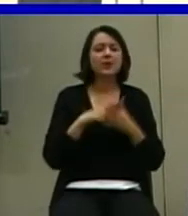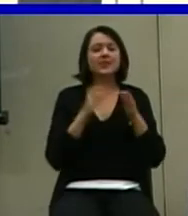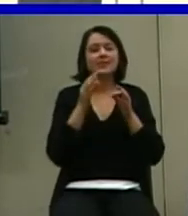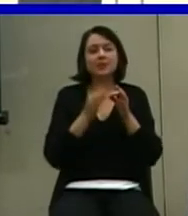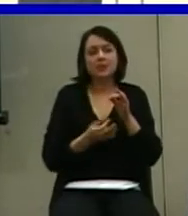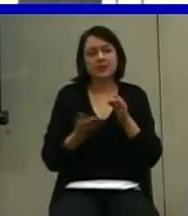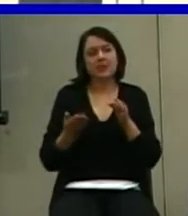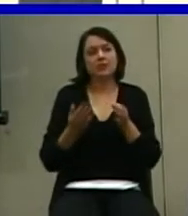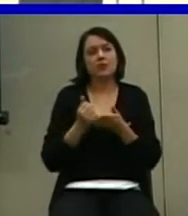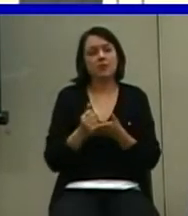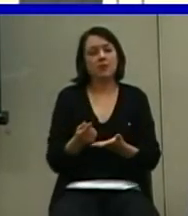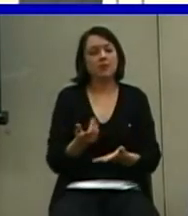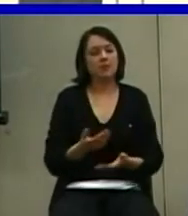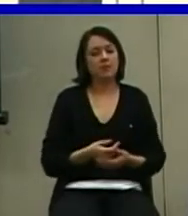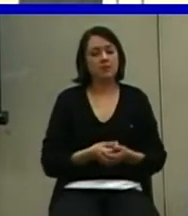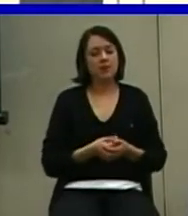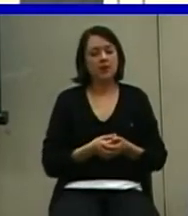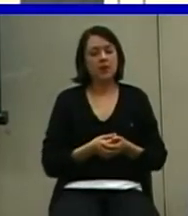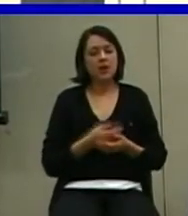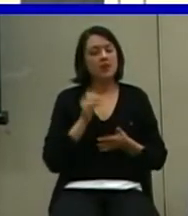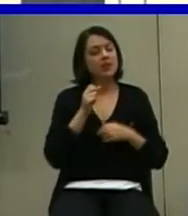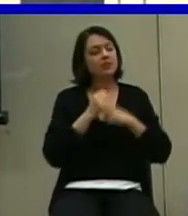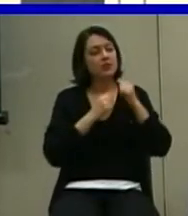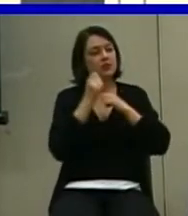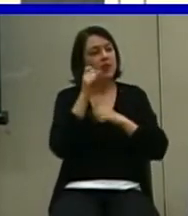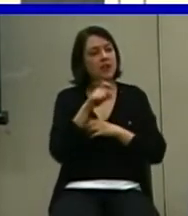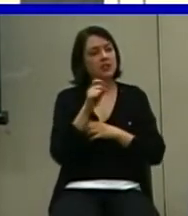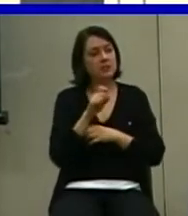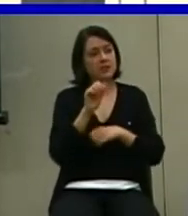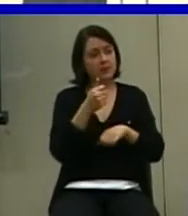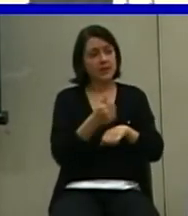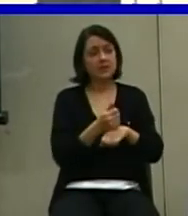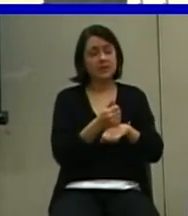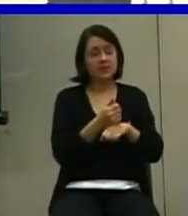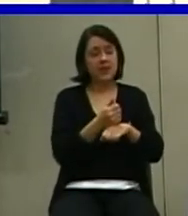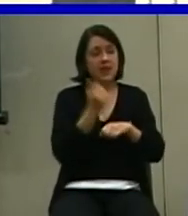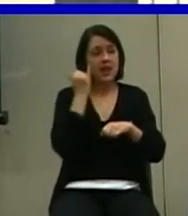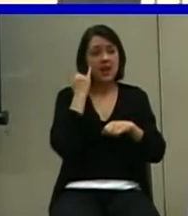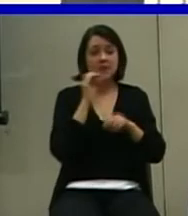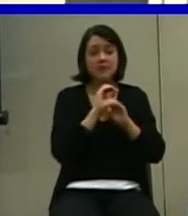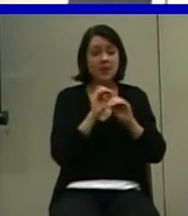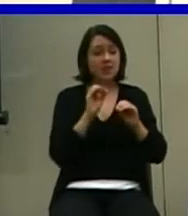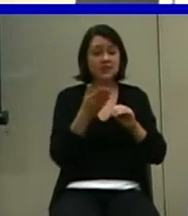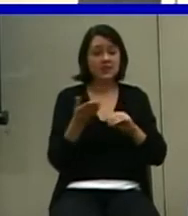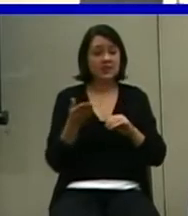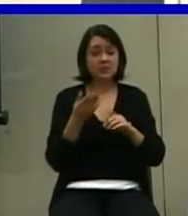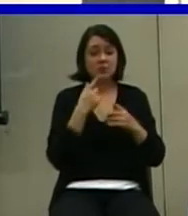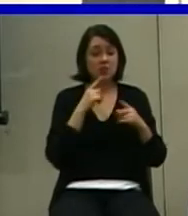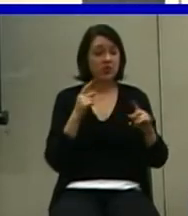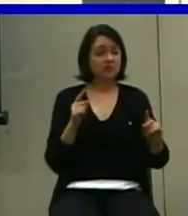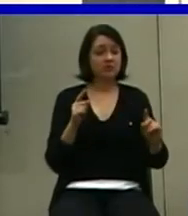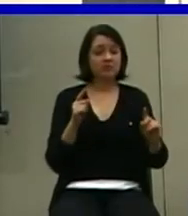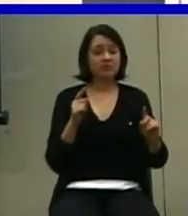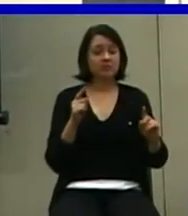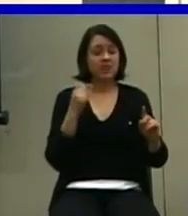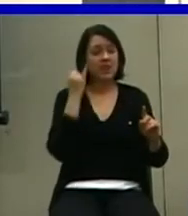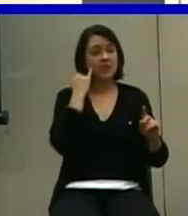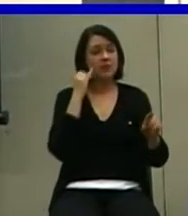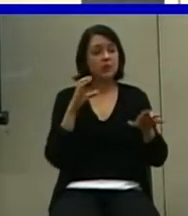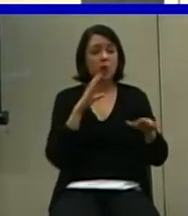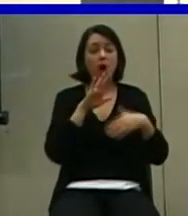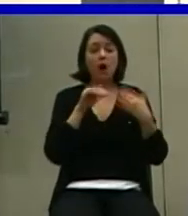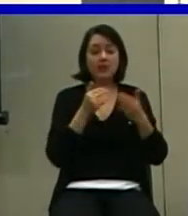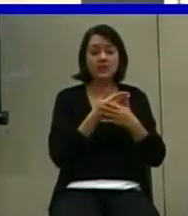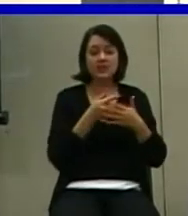thing we could do? Those structures have to be in place. If none of those things work, if you do all